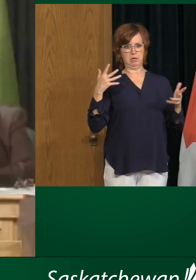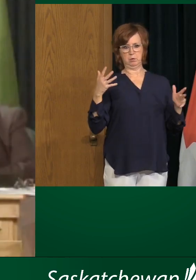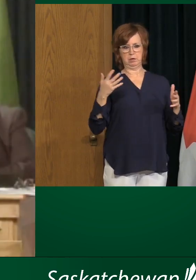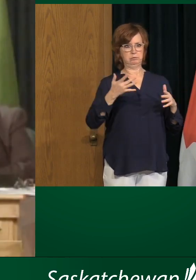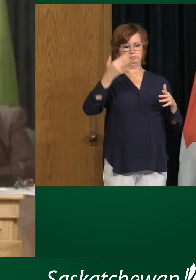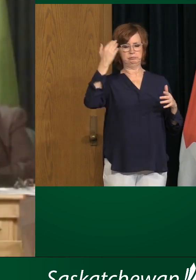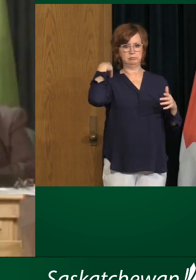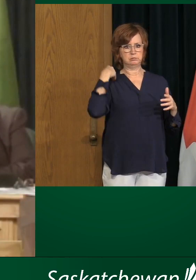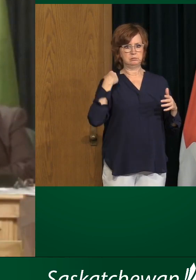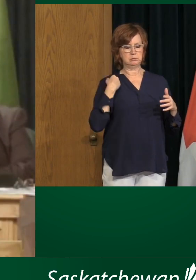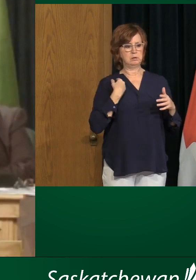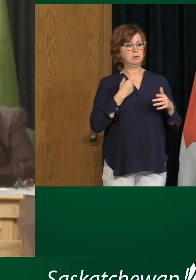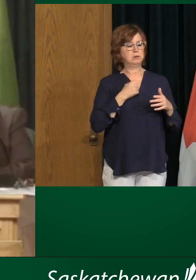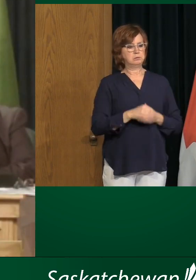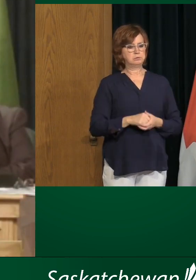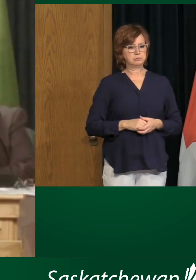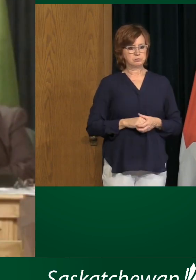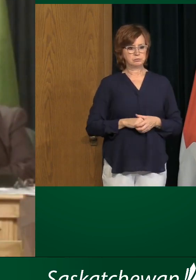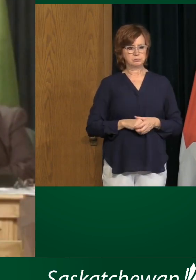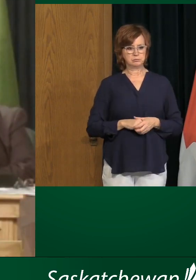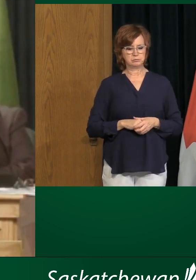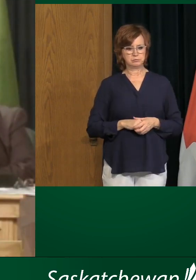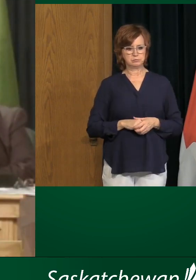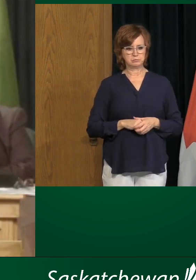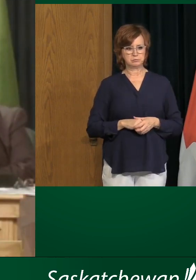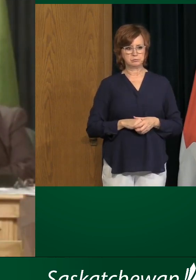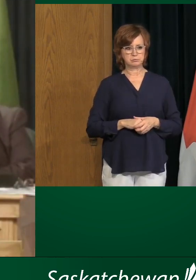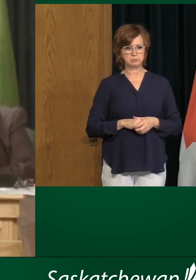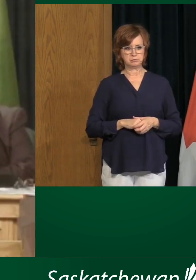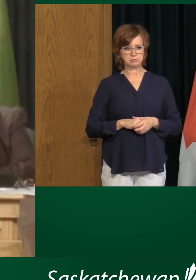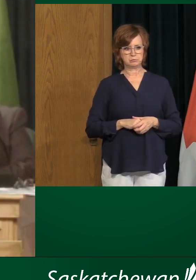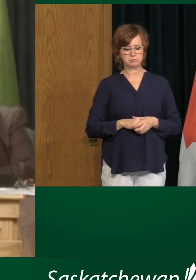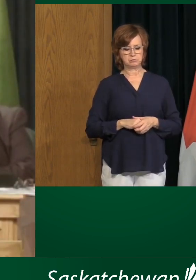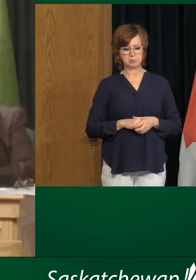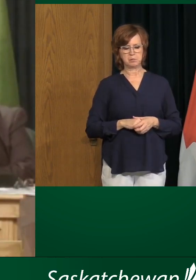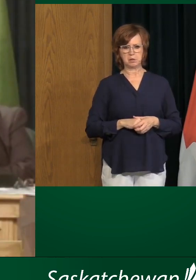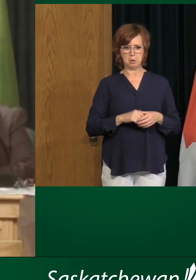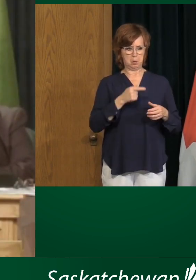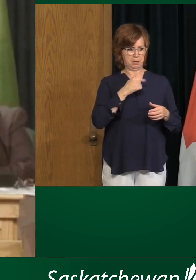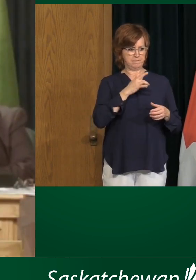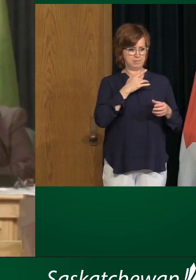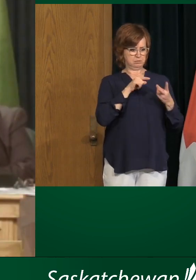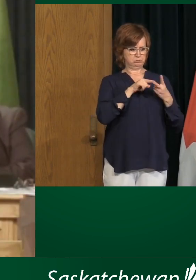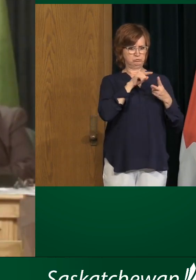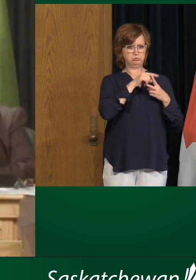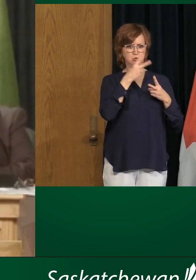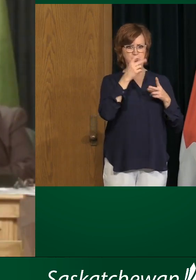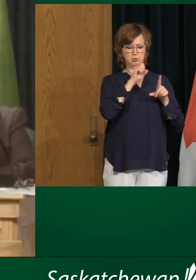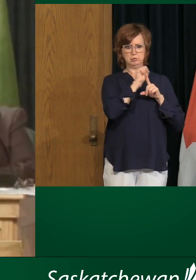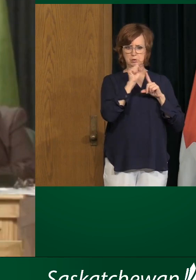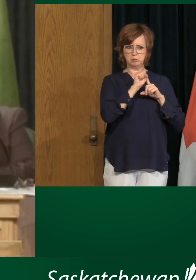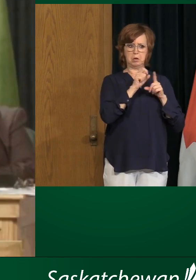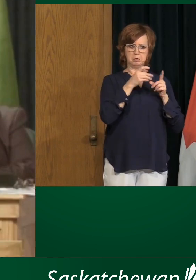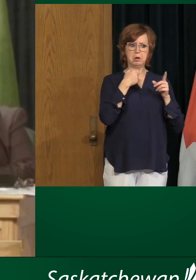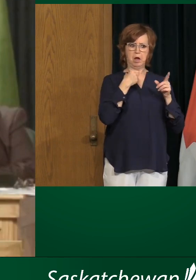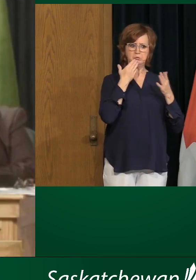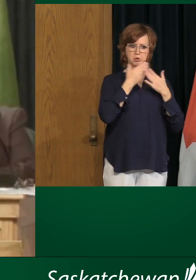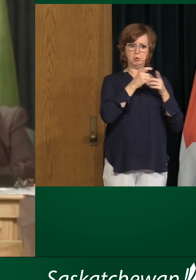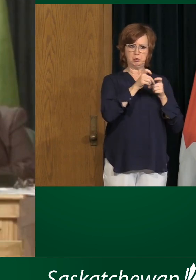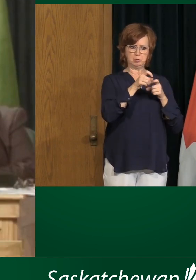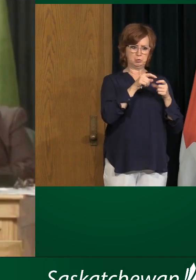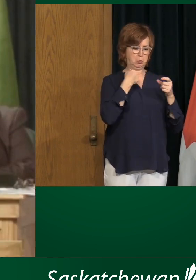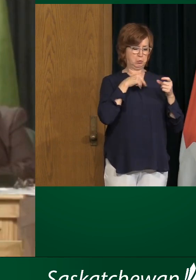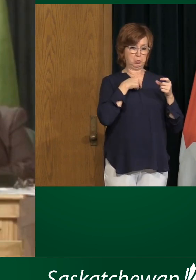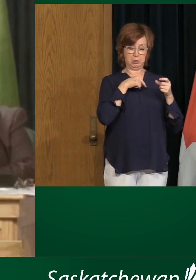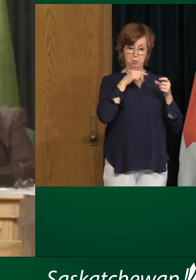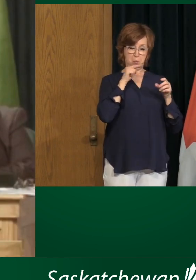those facilities, but we hope as the outbreak appears to be under control and with intense monitoring at both